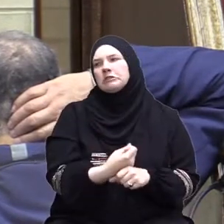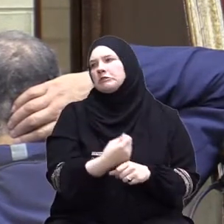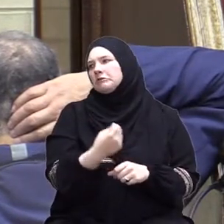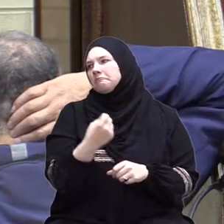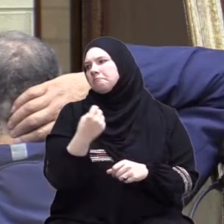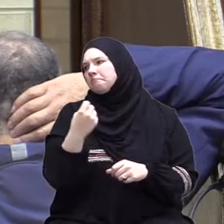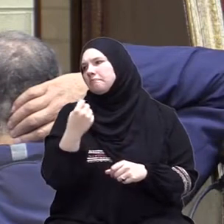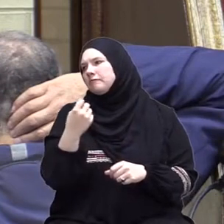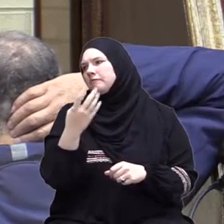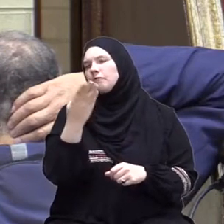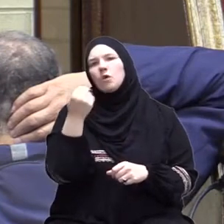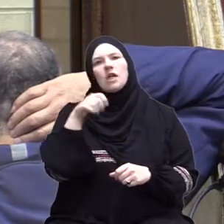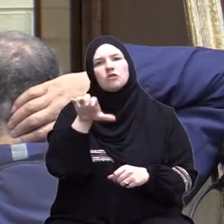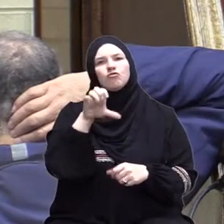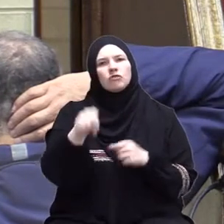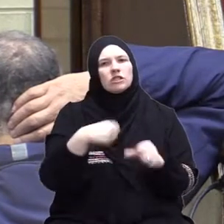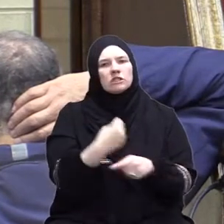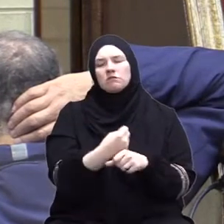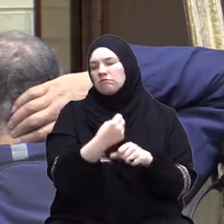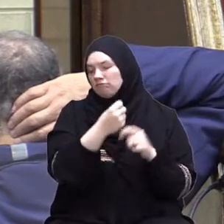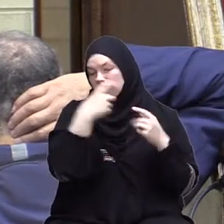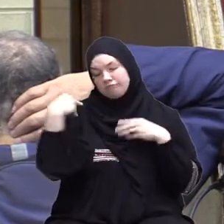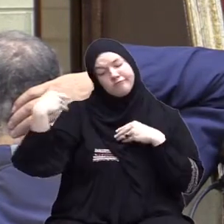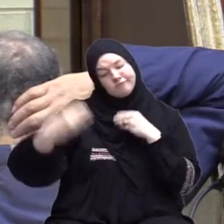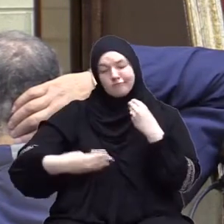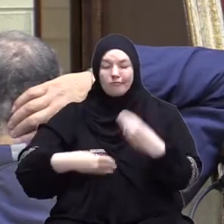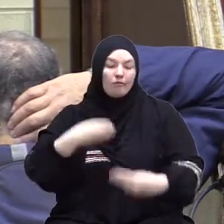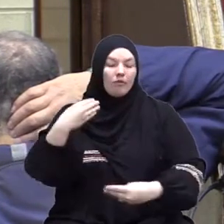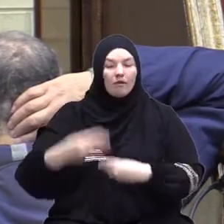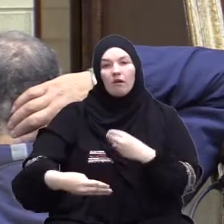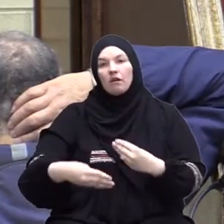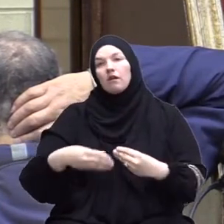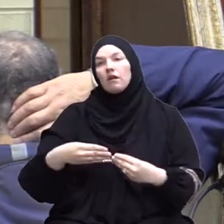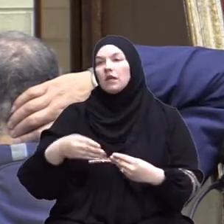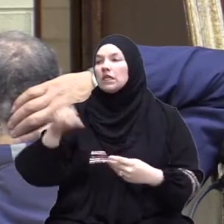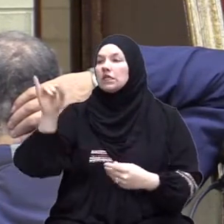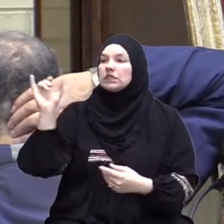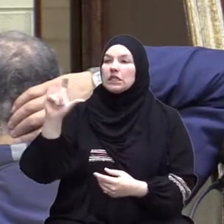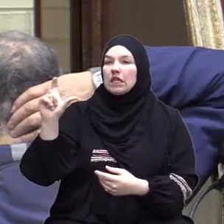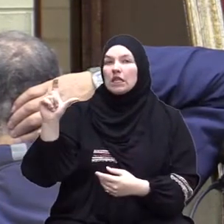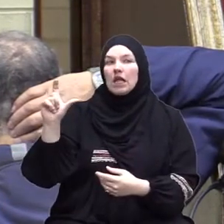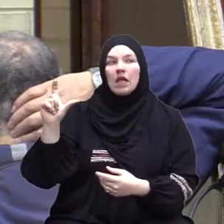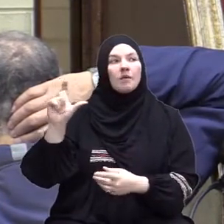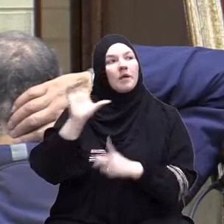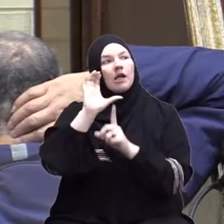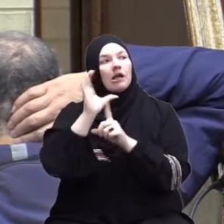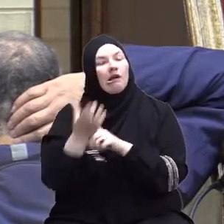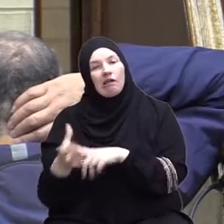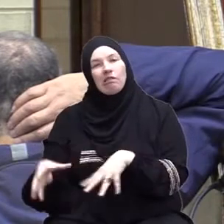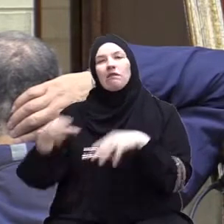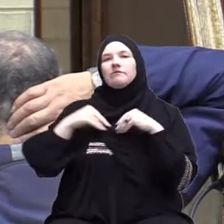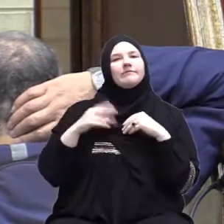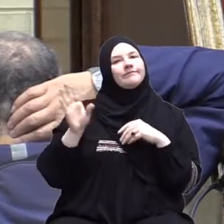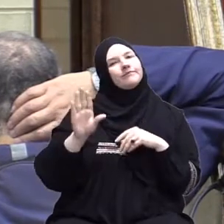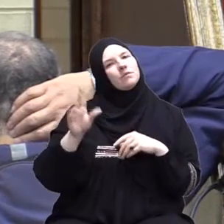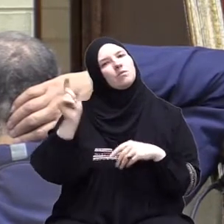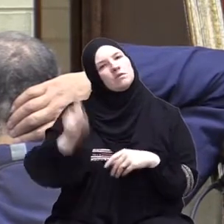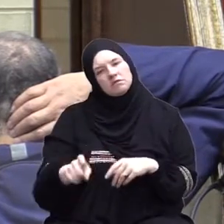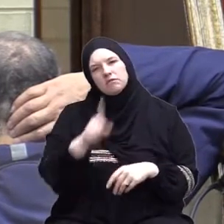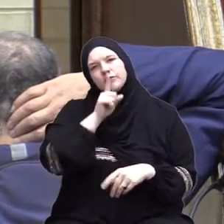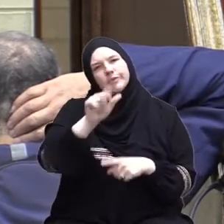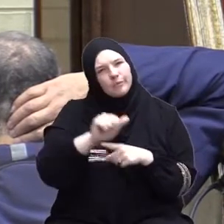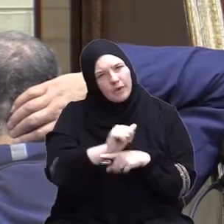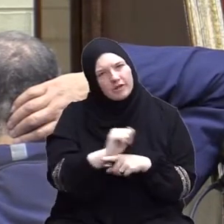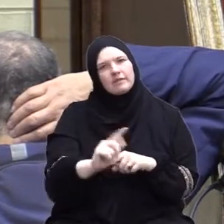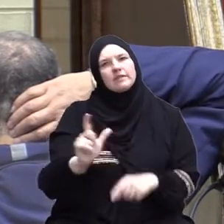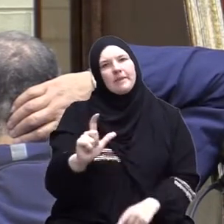years, generation after generation, until Islam has become a culture to be inherited, not a faith to be practiced and